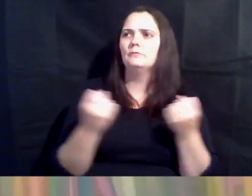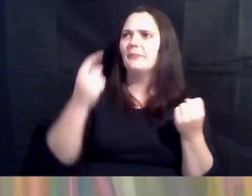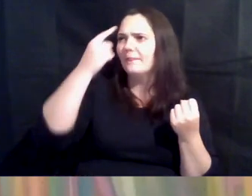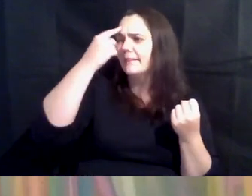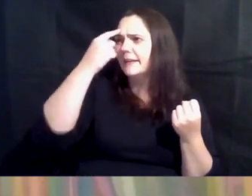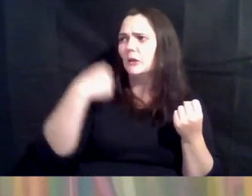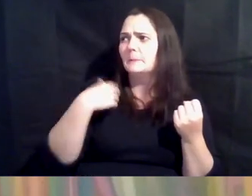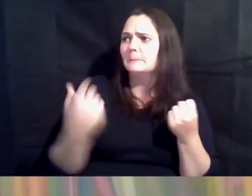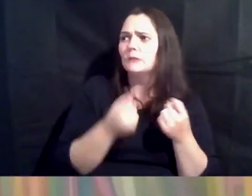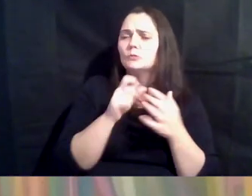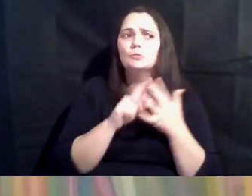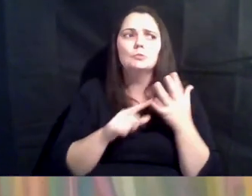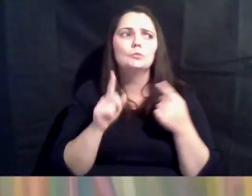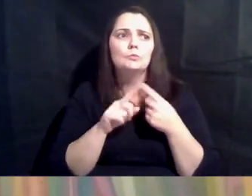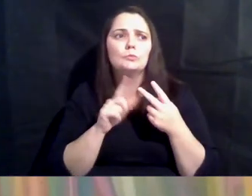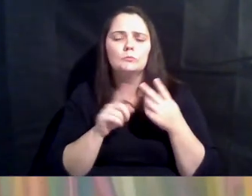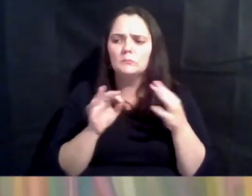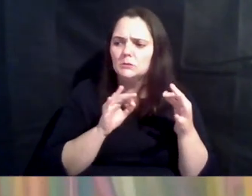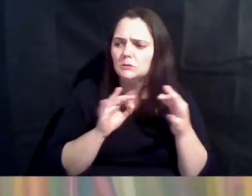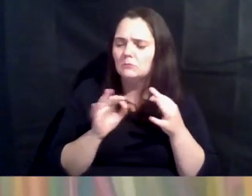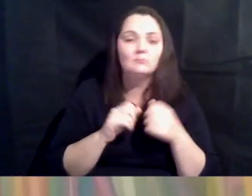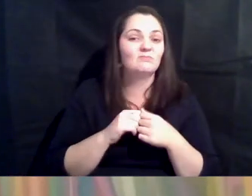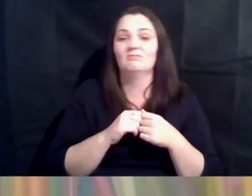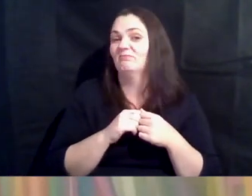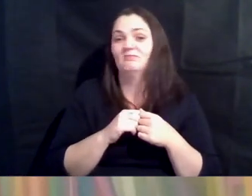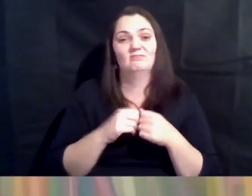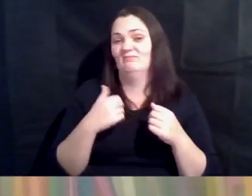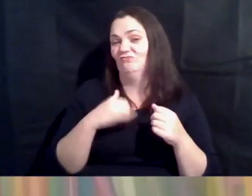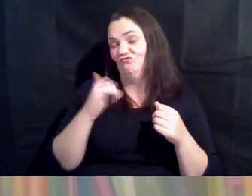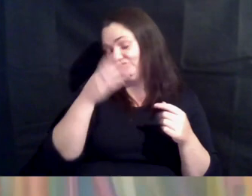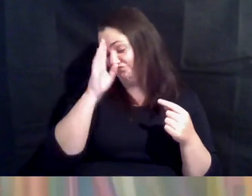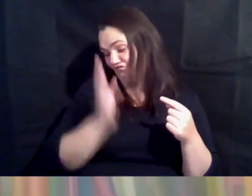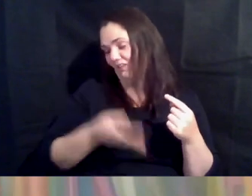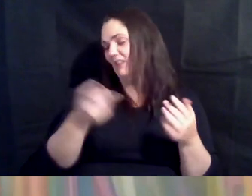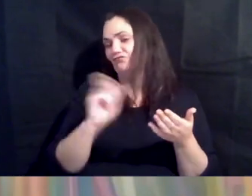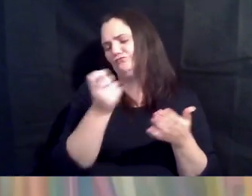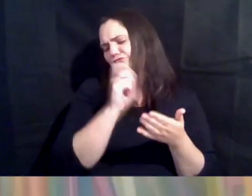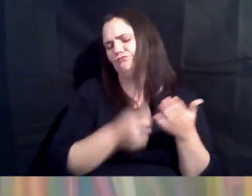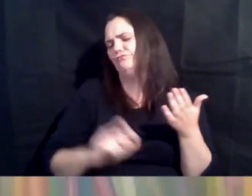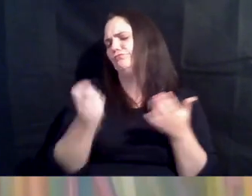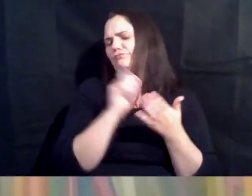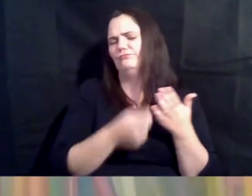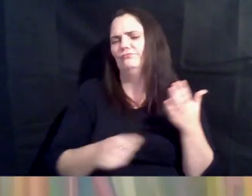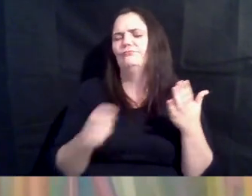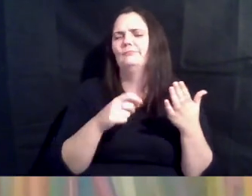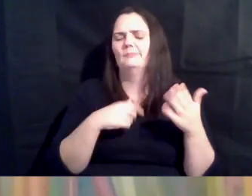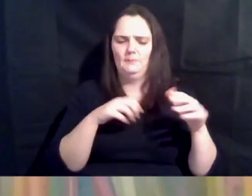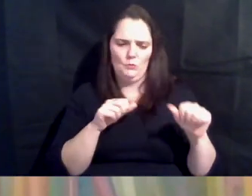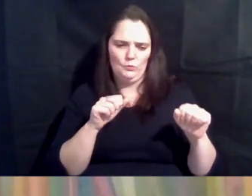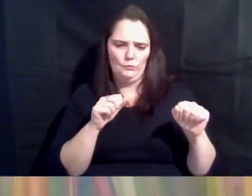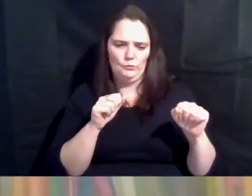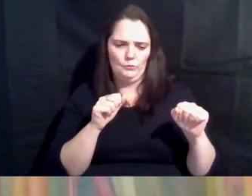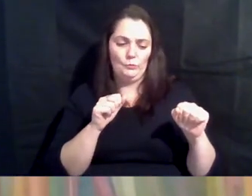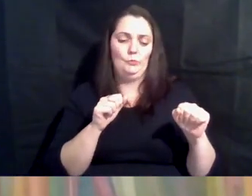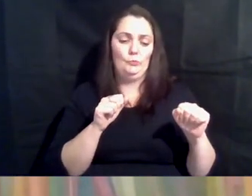creating. I might pause after I've done some scribbling to kind of assess the composition that I've made. And then I will